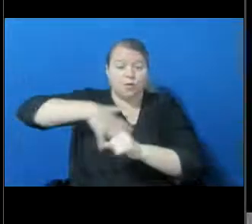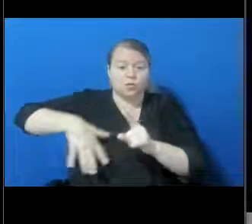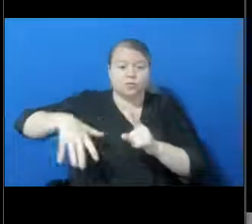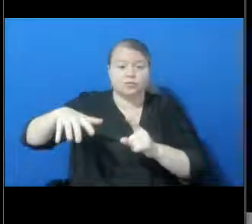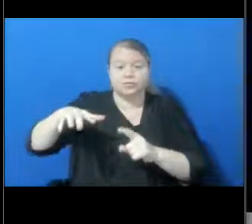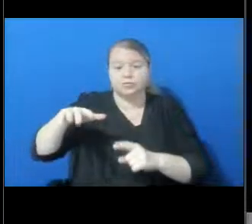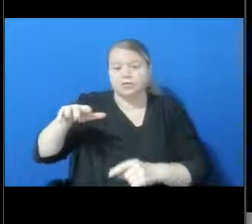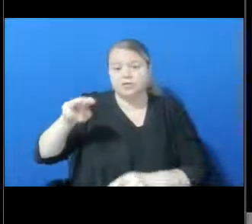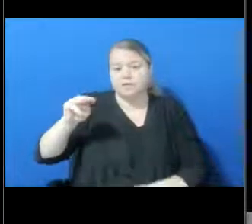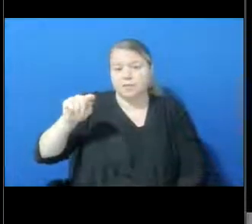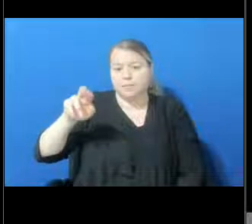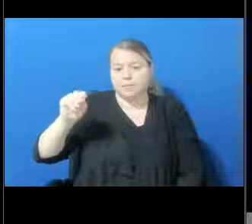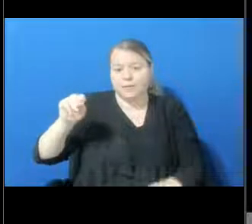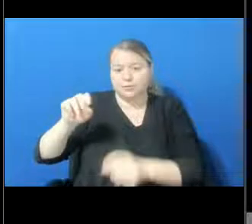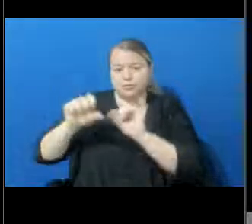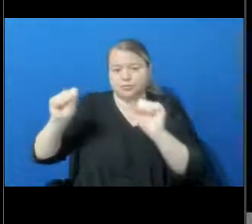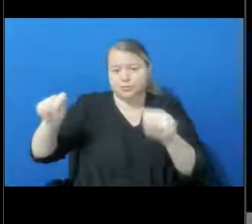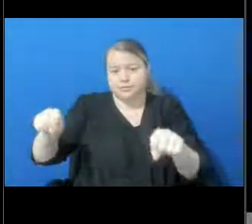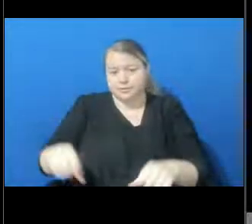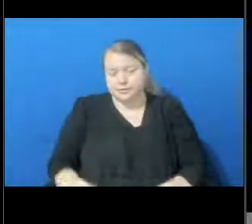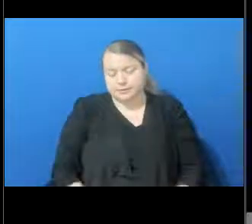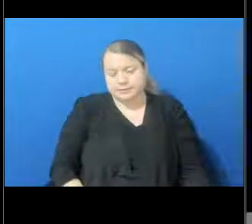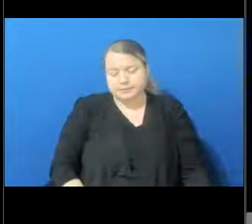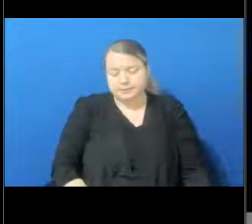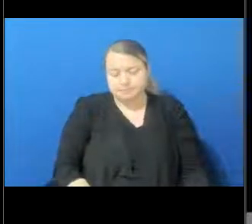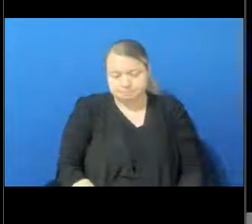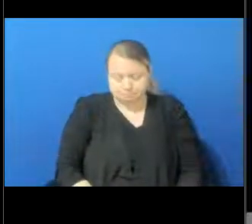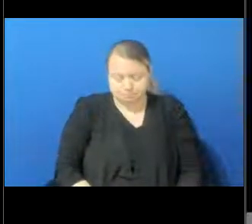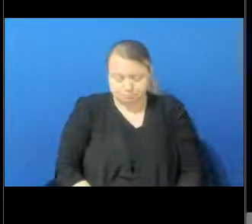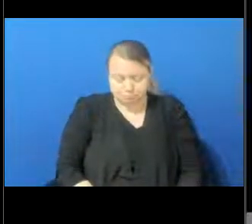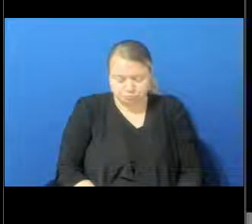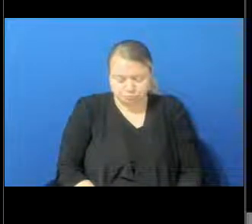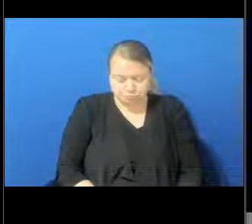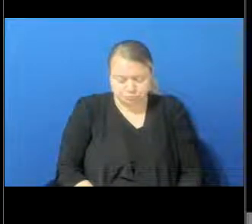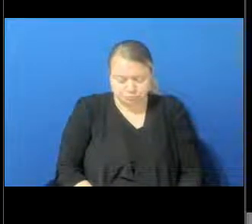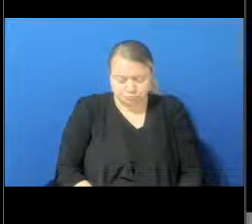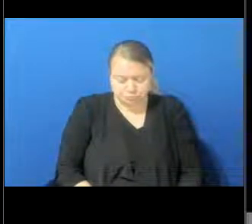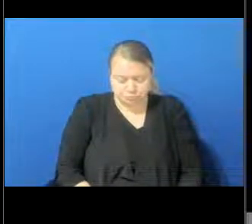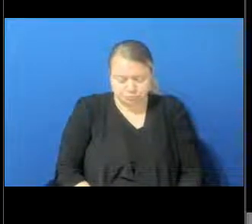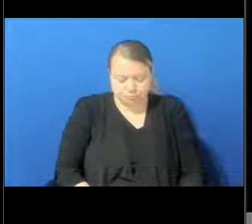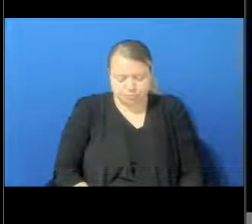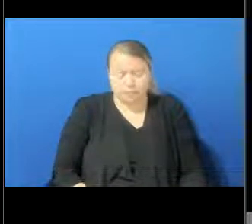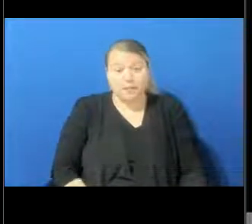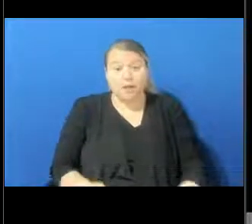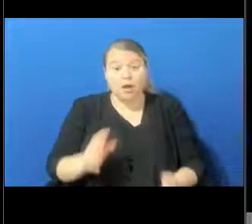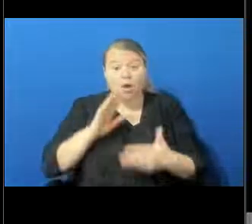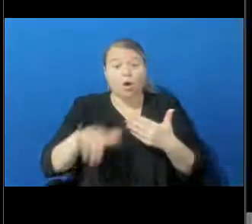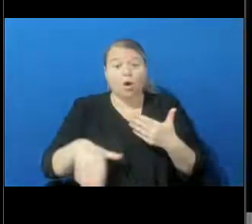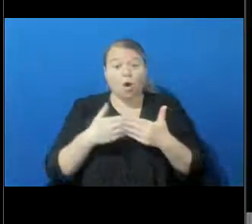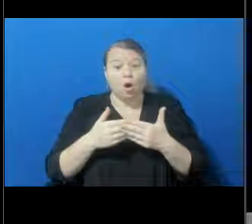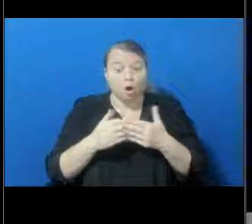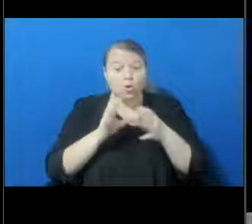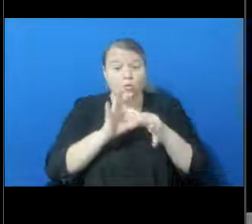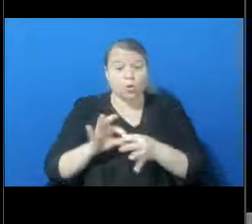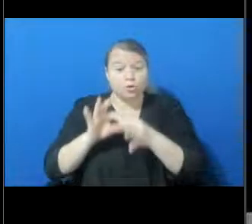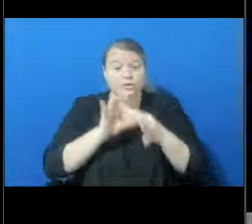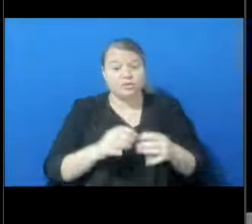Franconia Metro station there. So all this coordination has been going on since 2015, and where are we